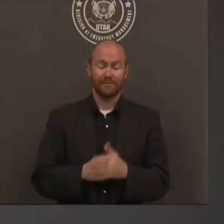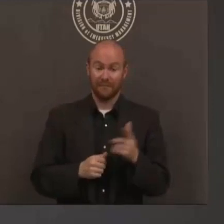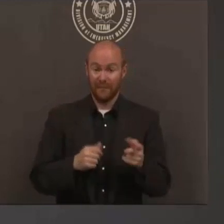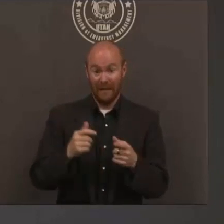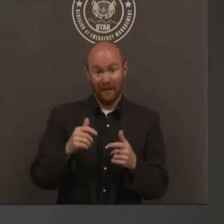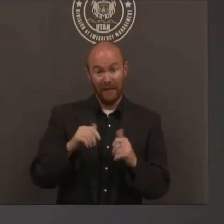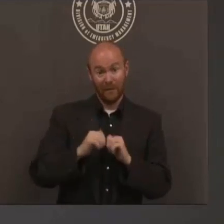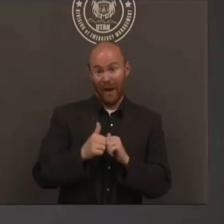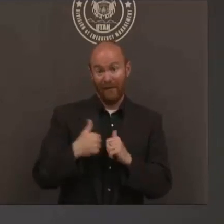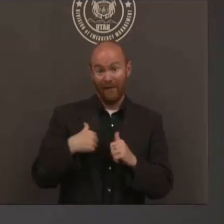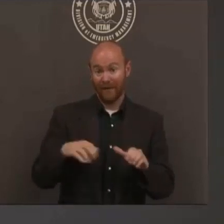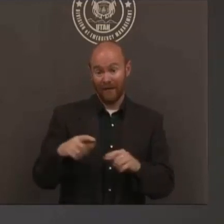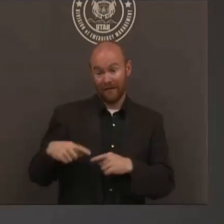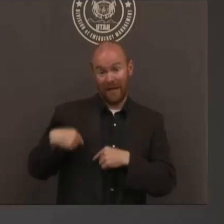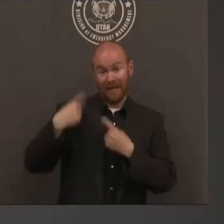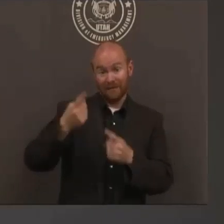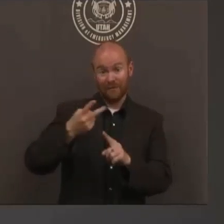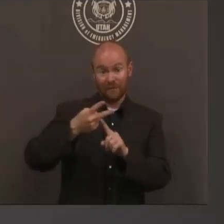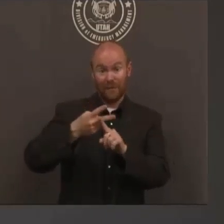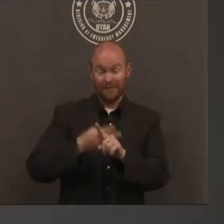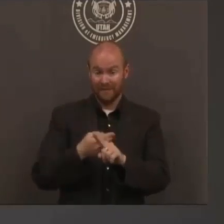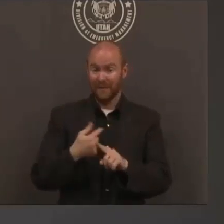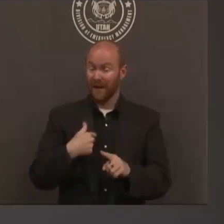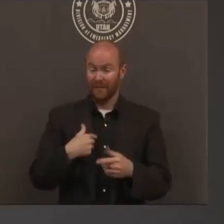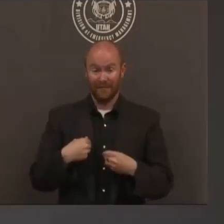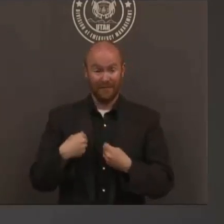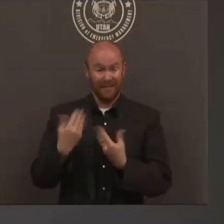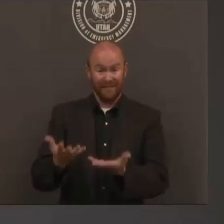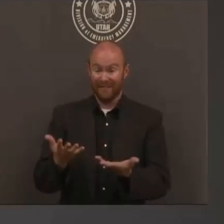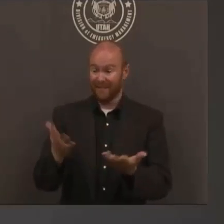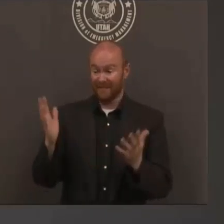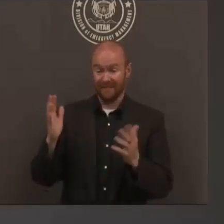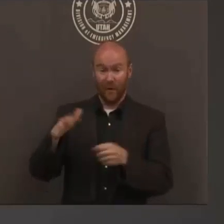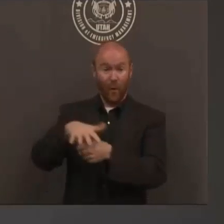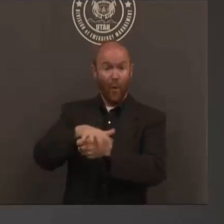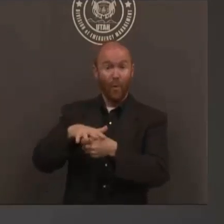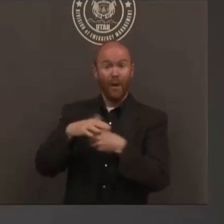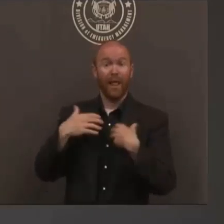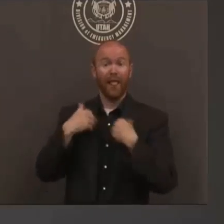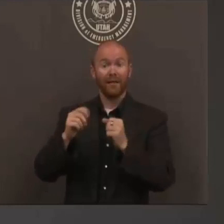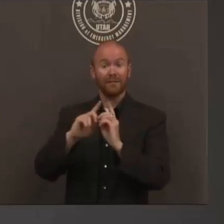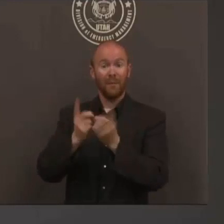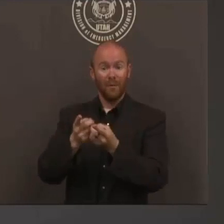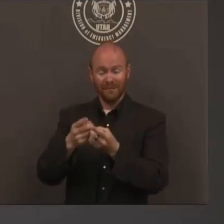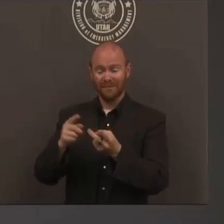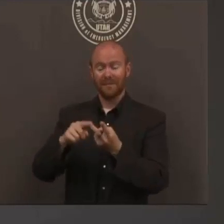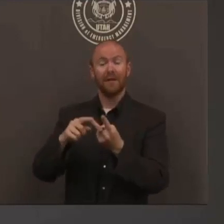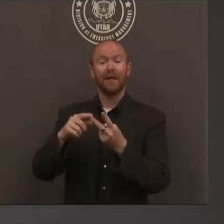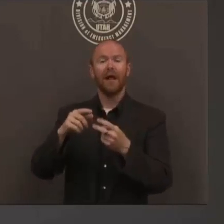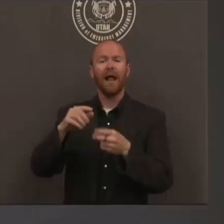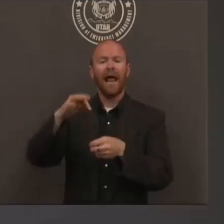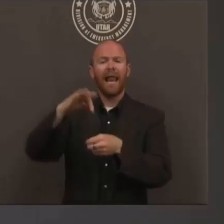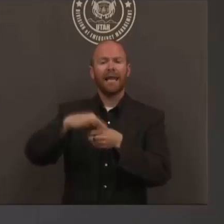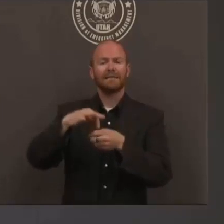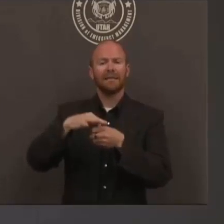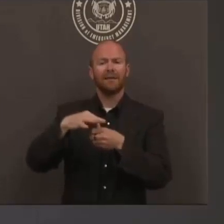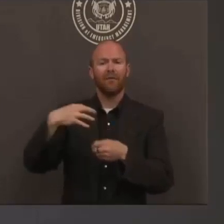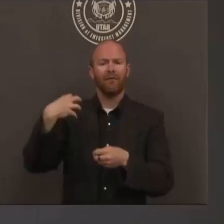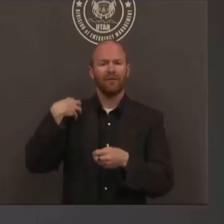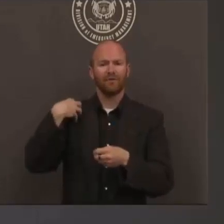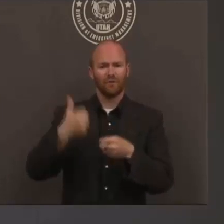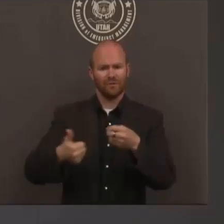2 months now, I really have been giving deference to the local elected officials and the local regional